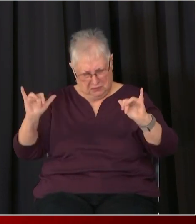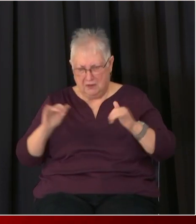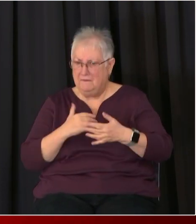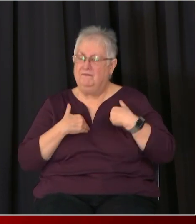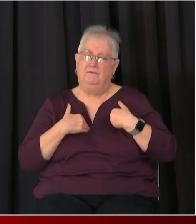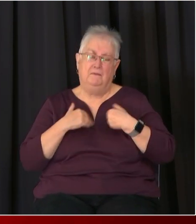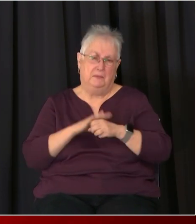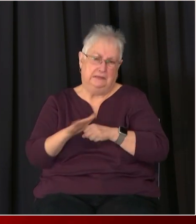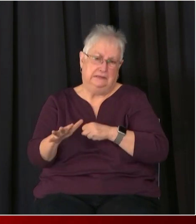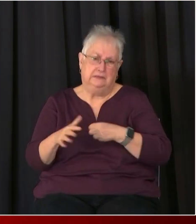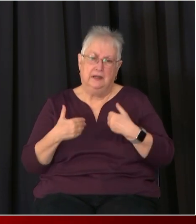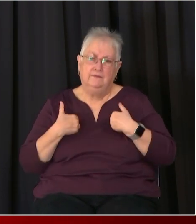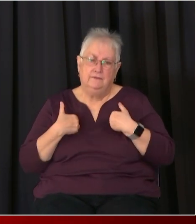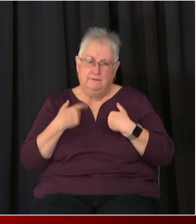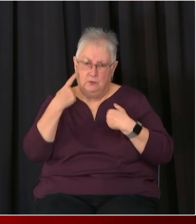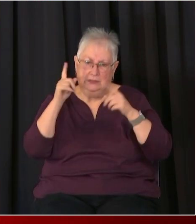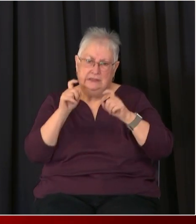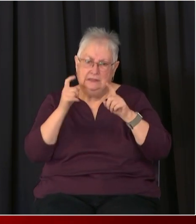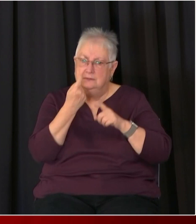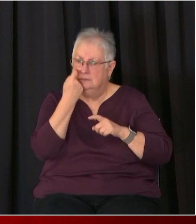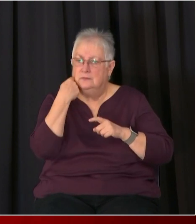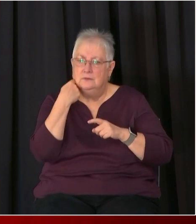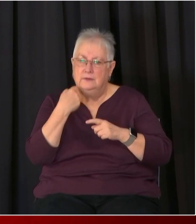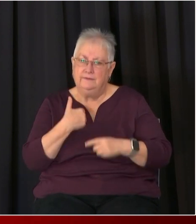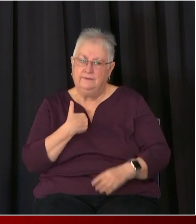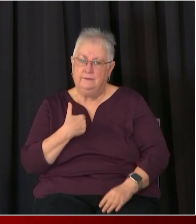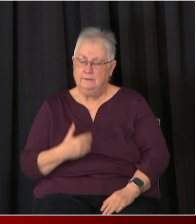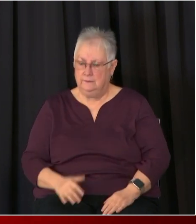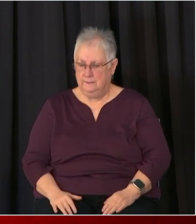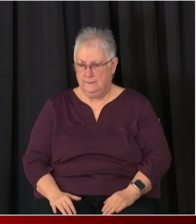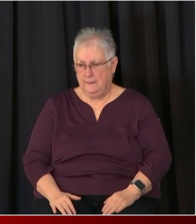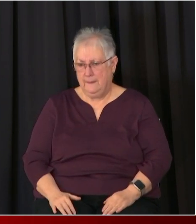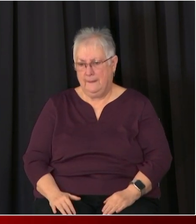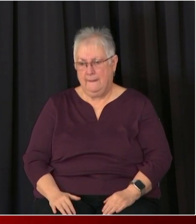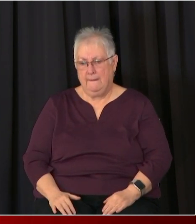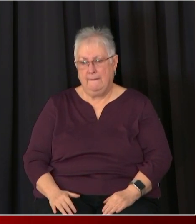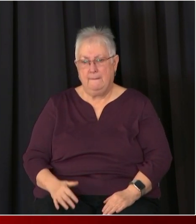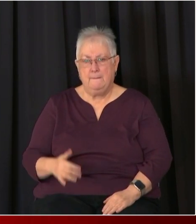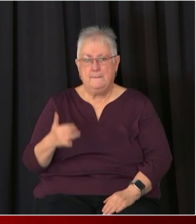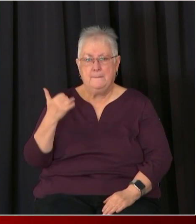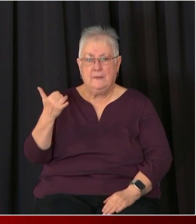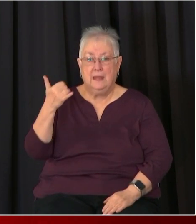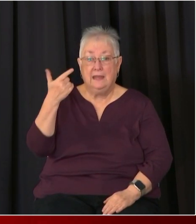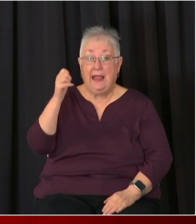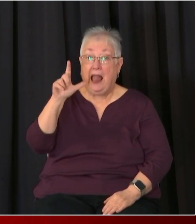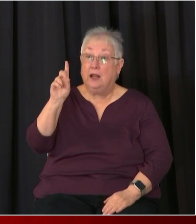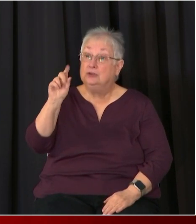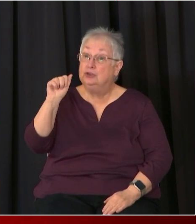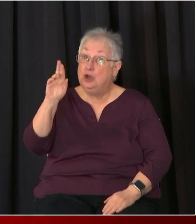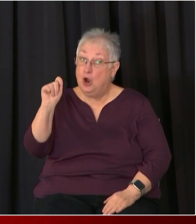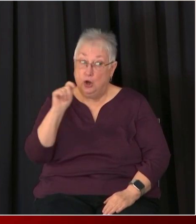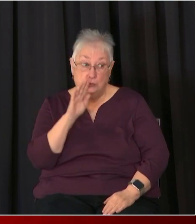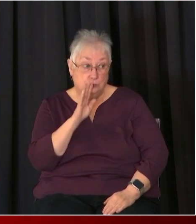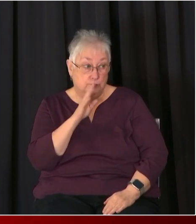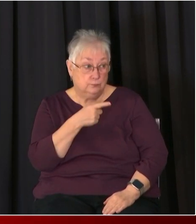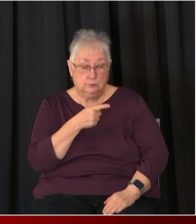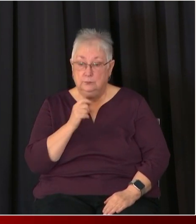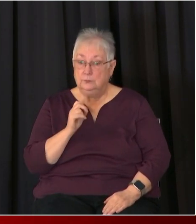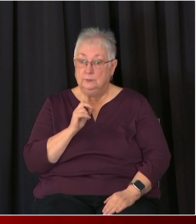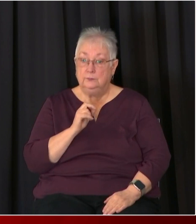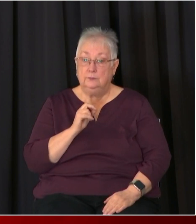So we haven't closed early. We are seeing the increase in testing, and we're paying attention to